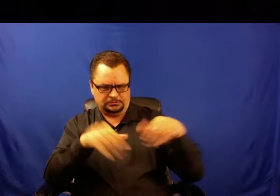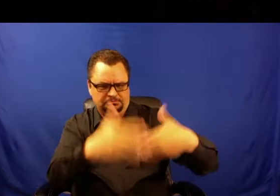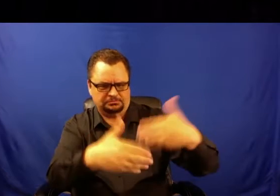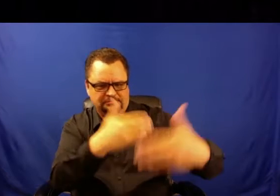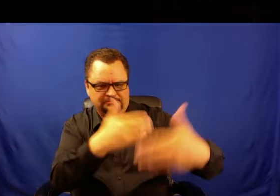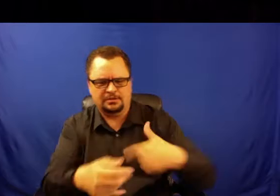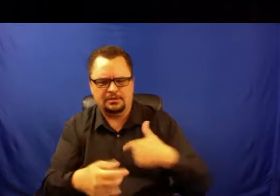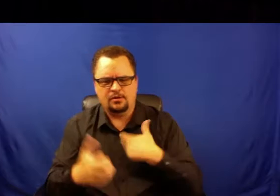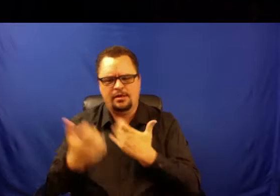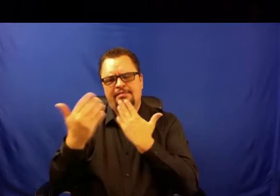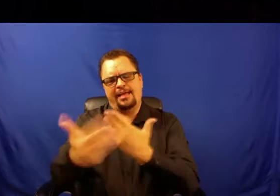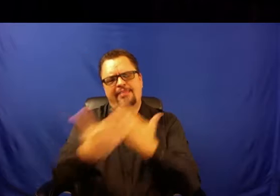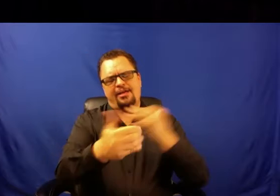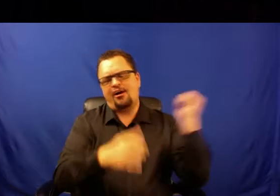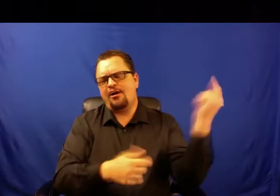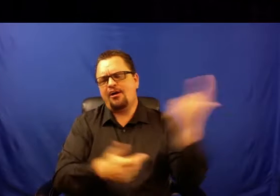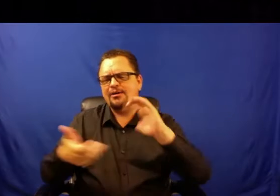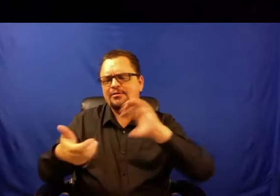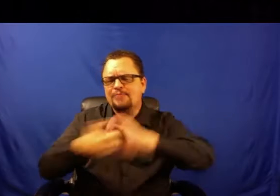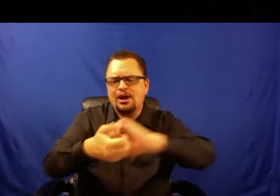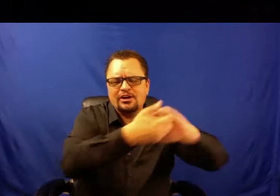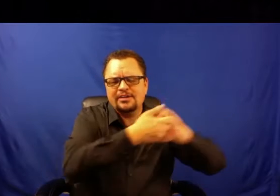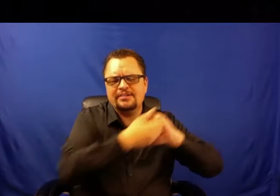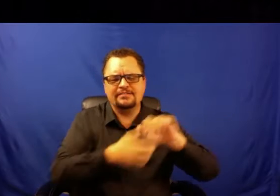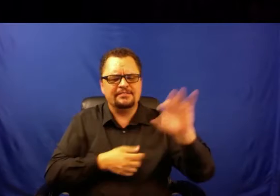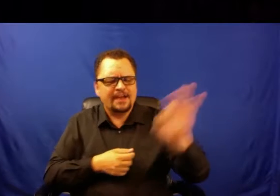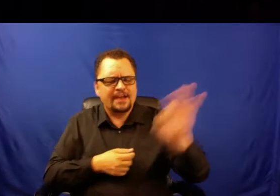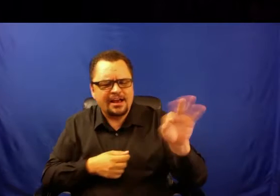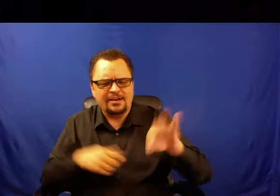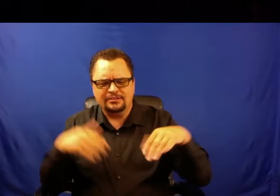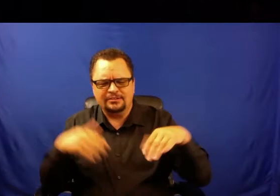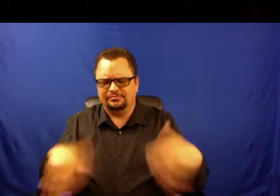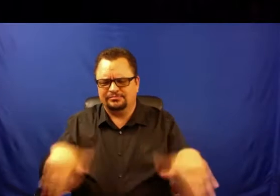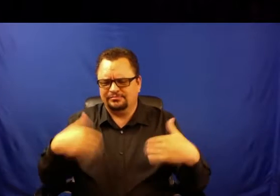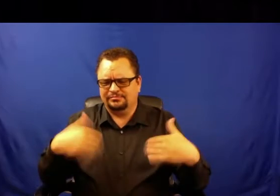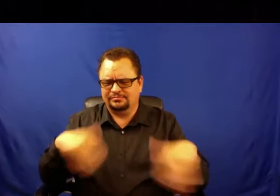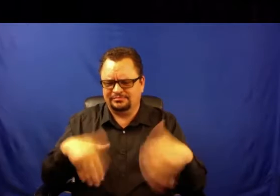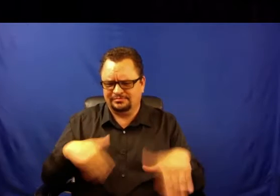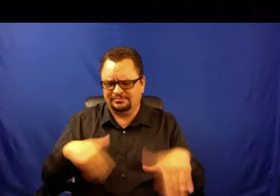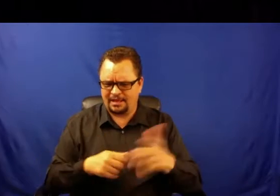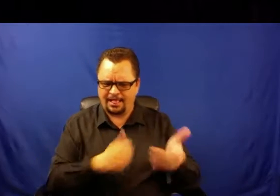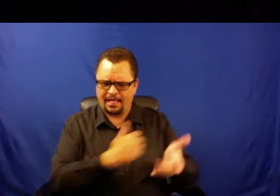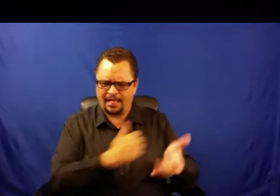this happen. Any other comments or questions about the lease?